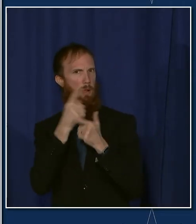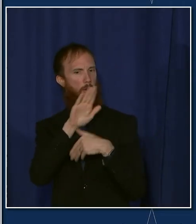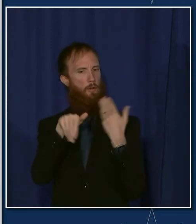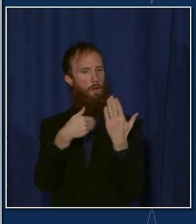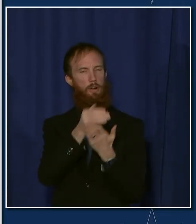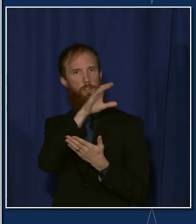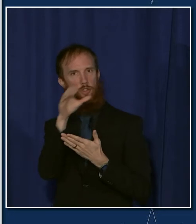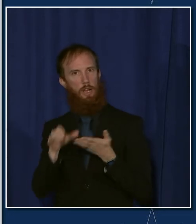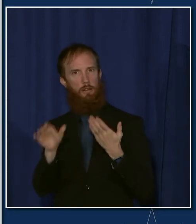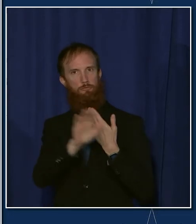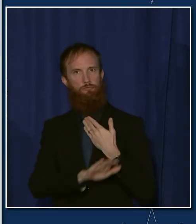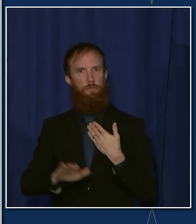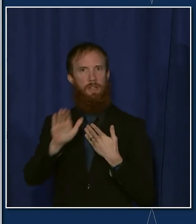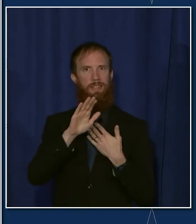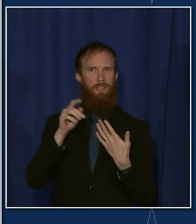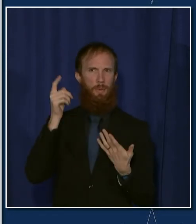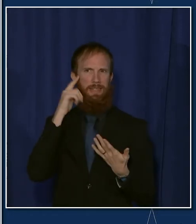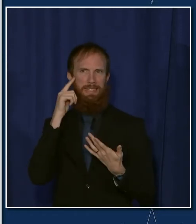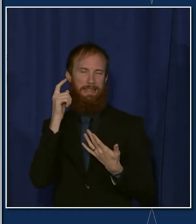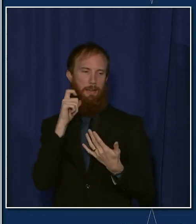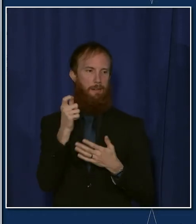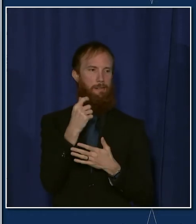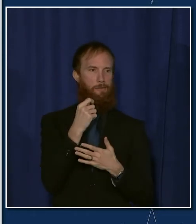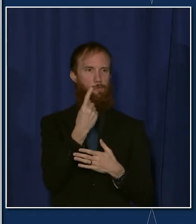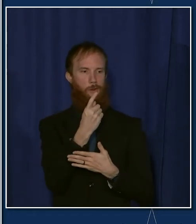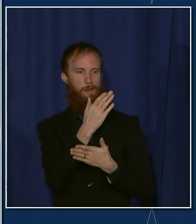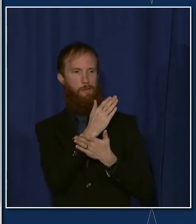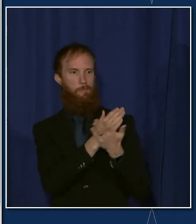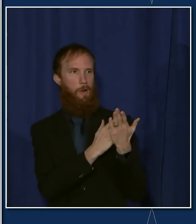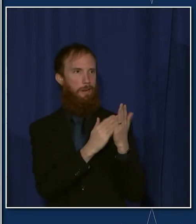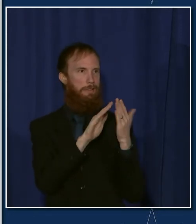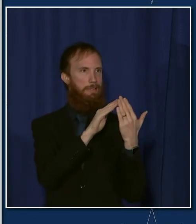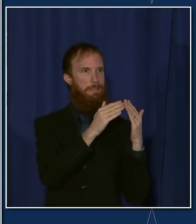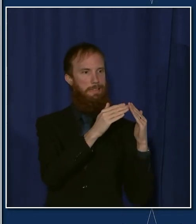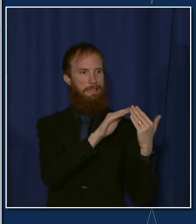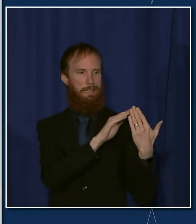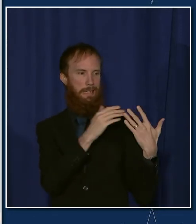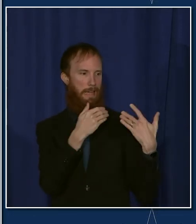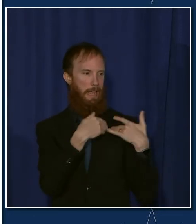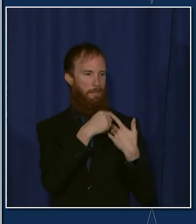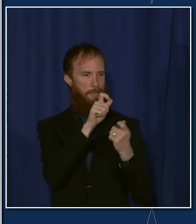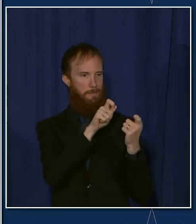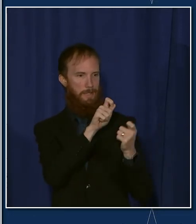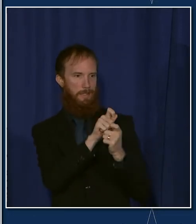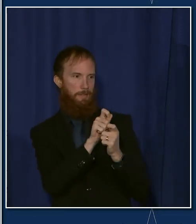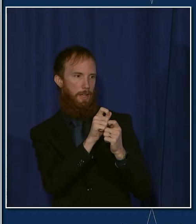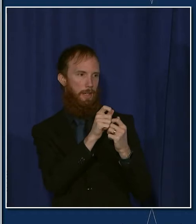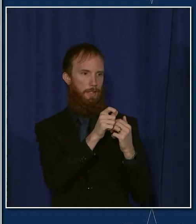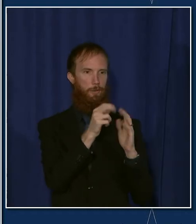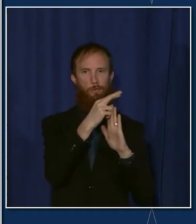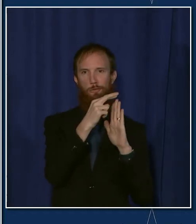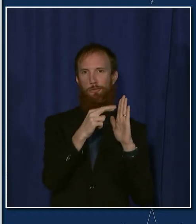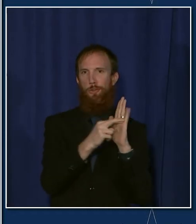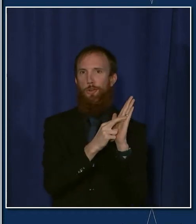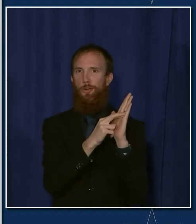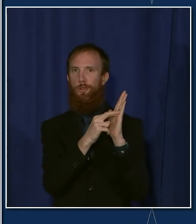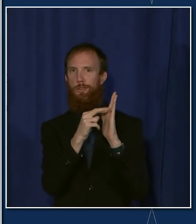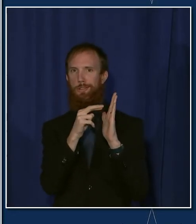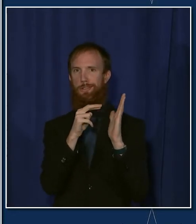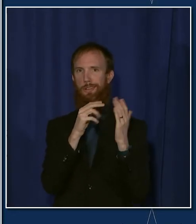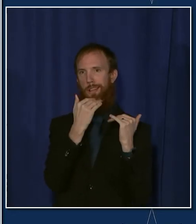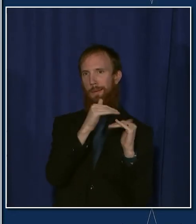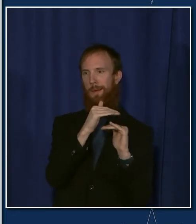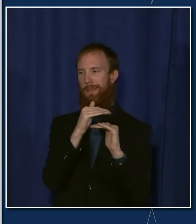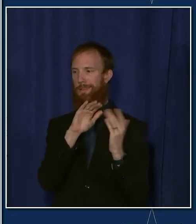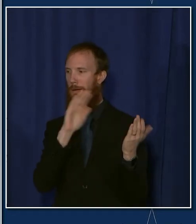to have one part of the city or one portion of the city vaccinated status or not having a different status than someone